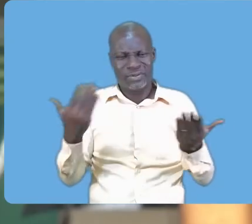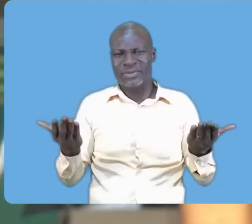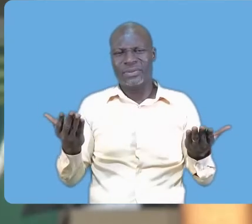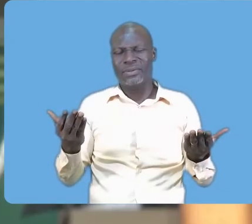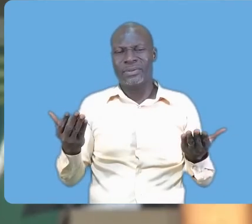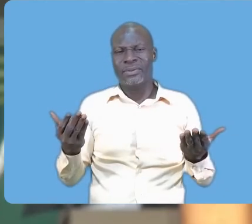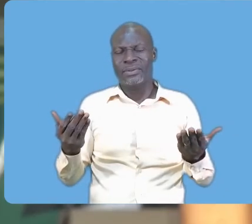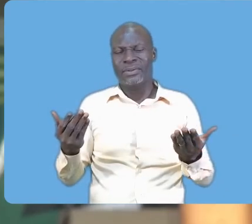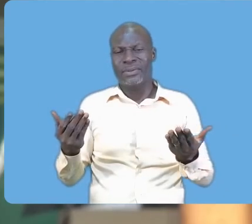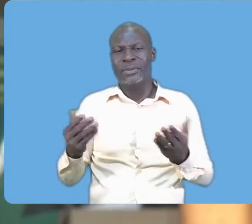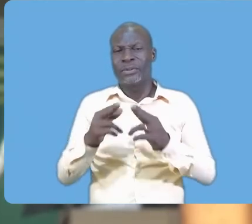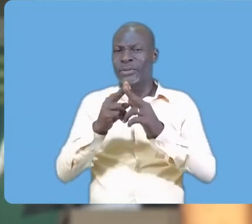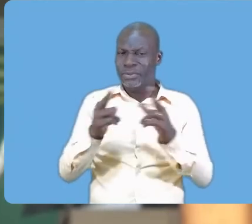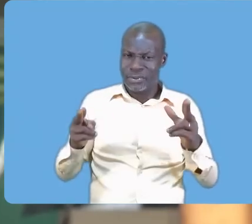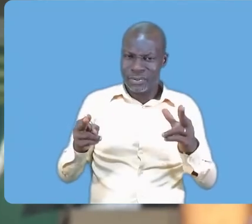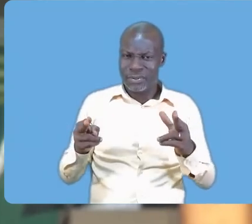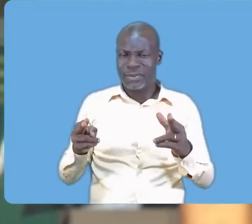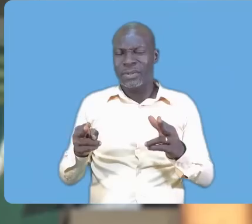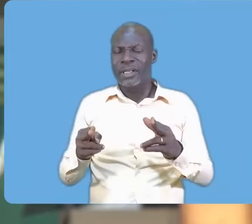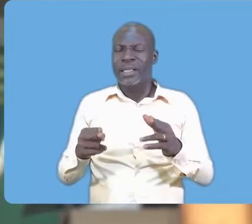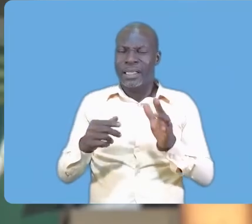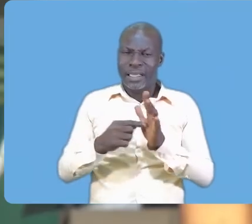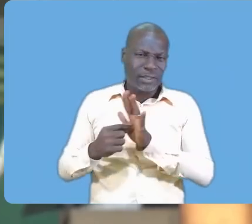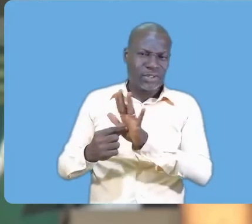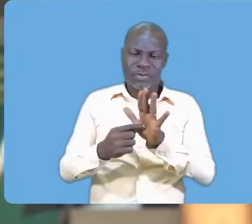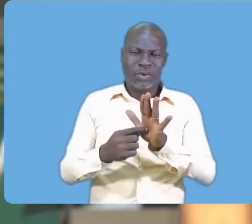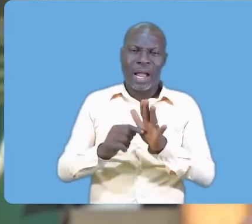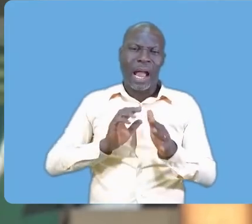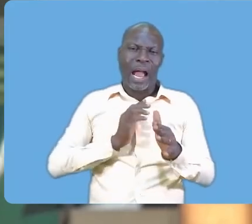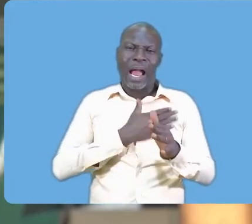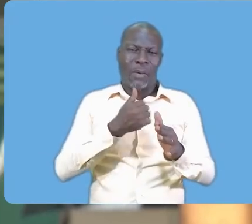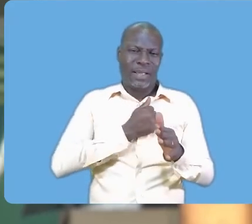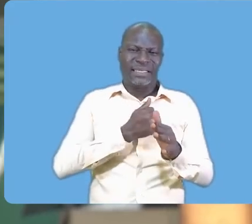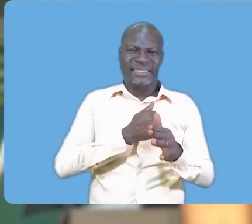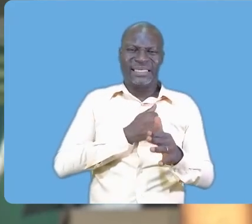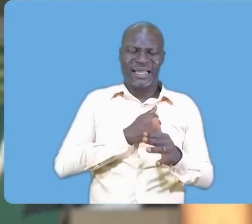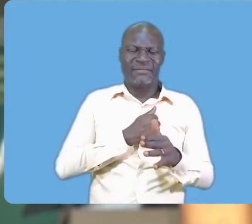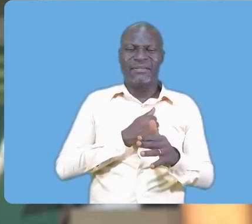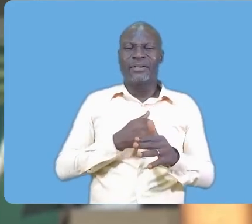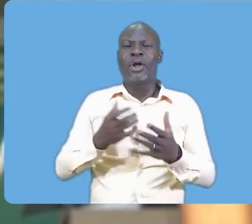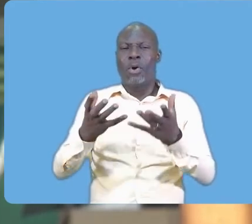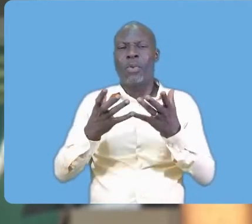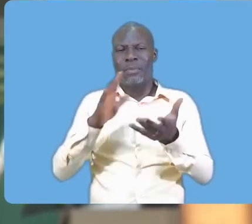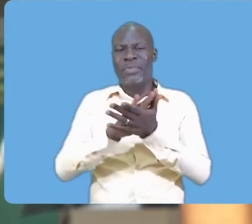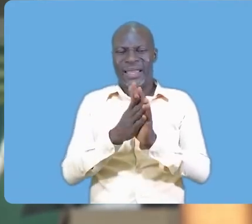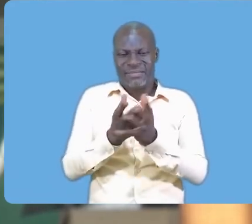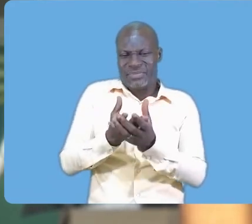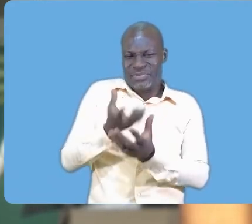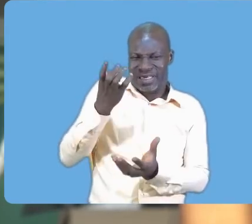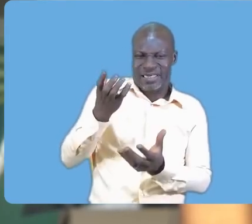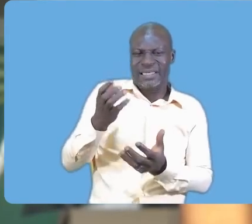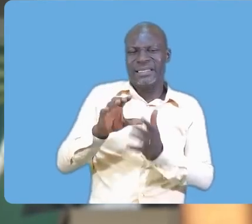sanity enti e ye parochial interest ye ne ankasa de e benya enti and ya dondondondom sa party